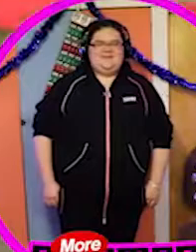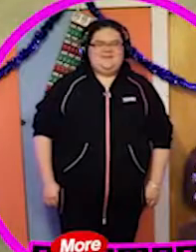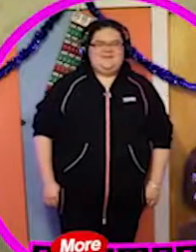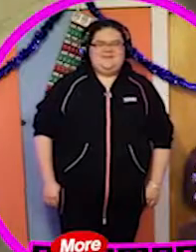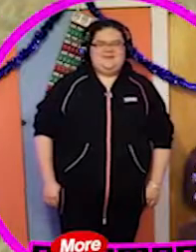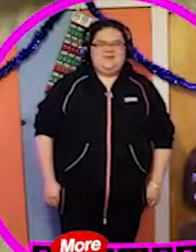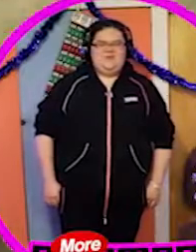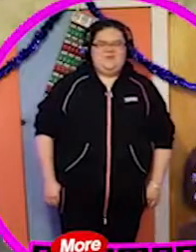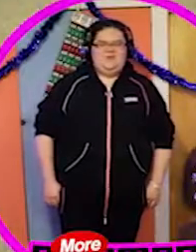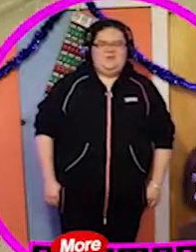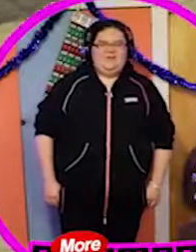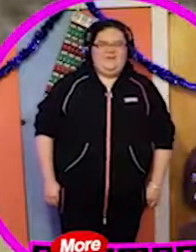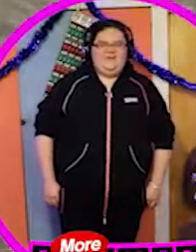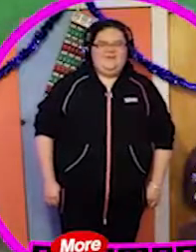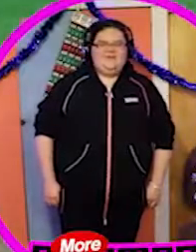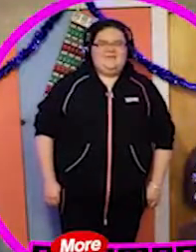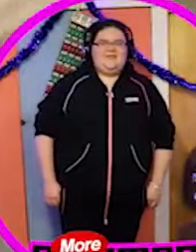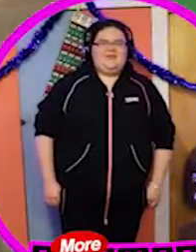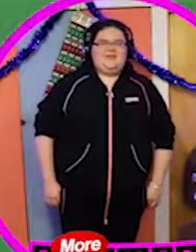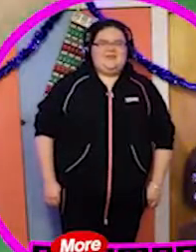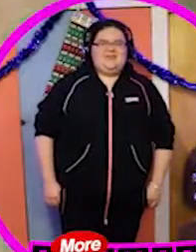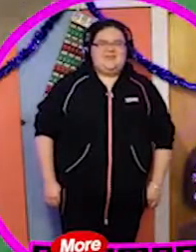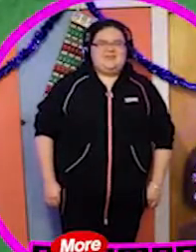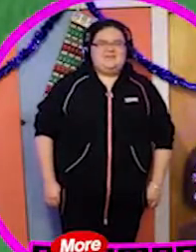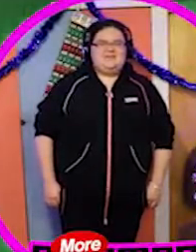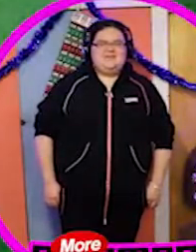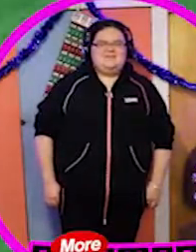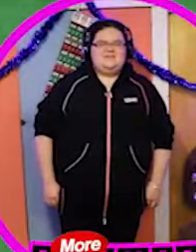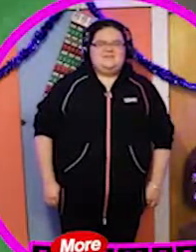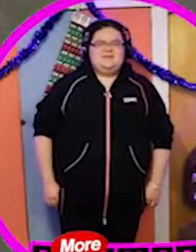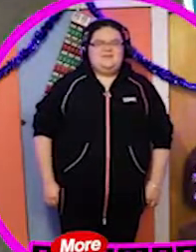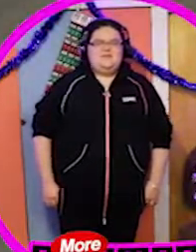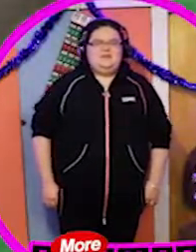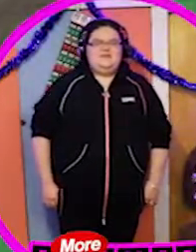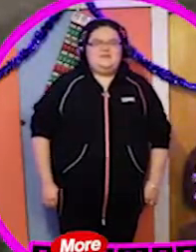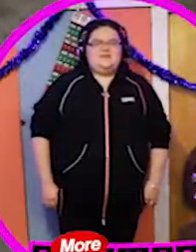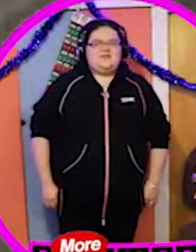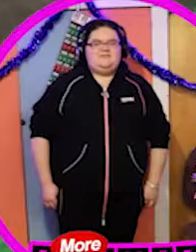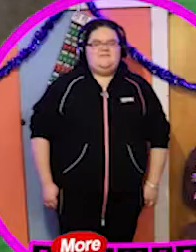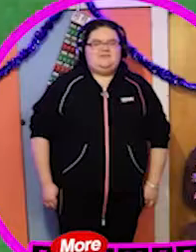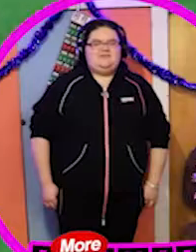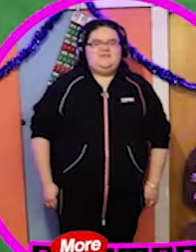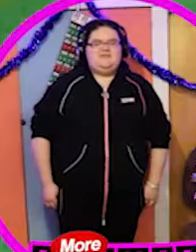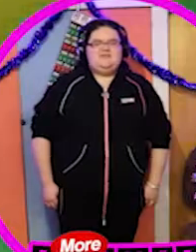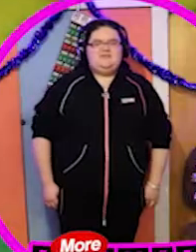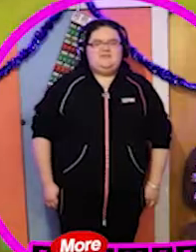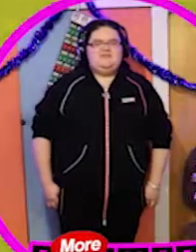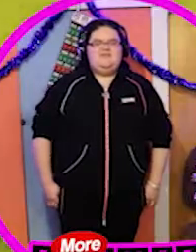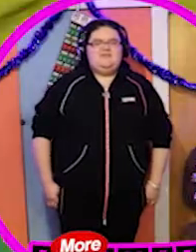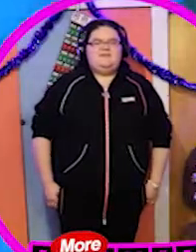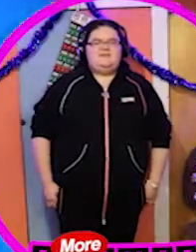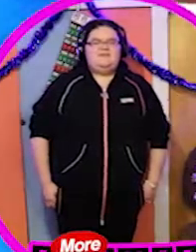I'm actually hooning. Why is everyone just hanging around to go back?